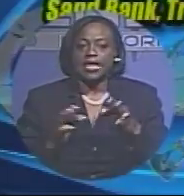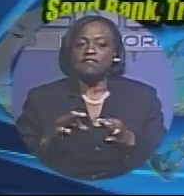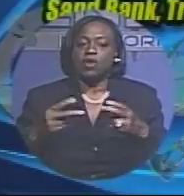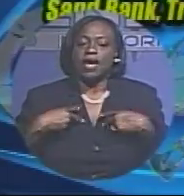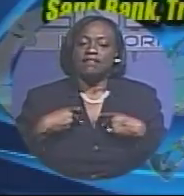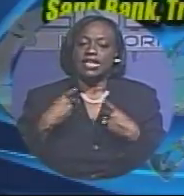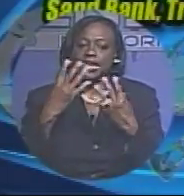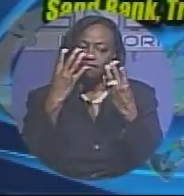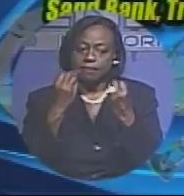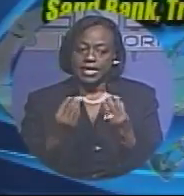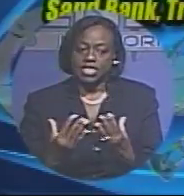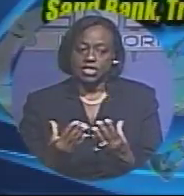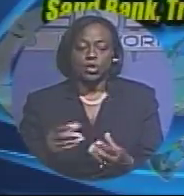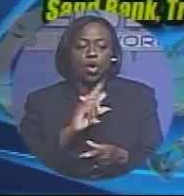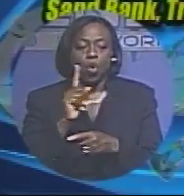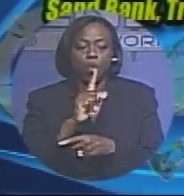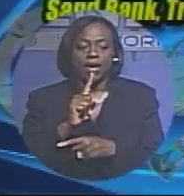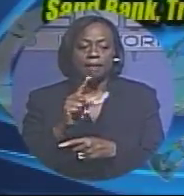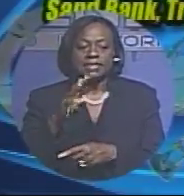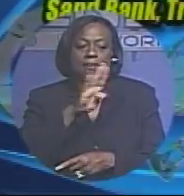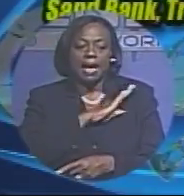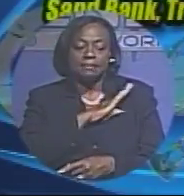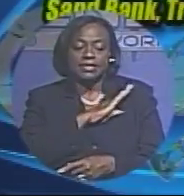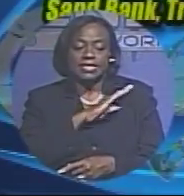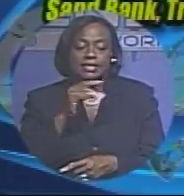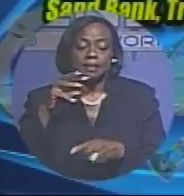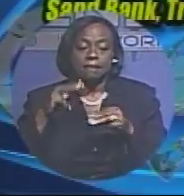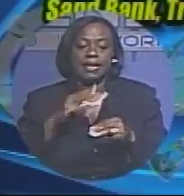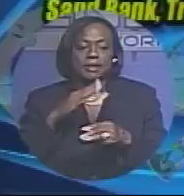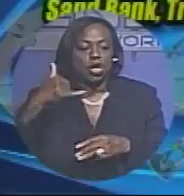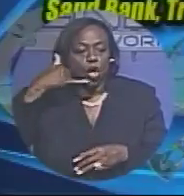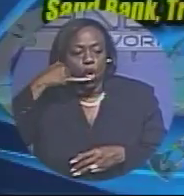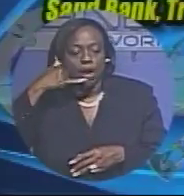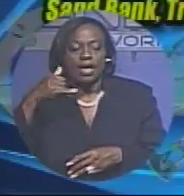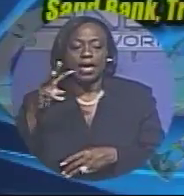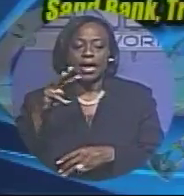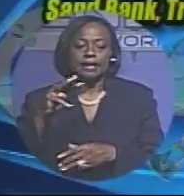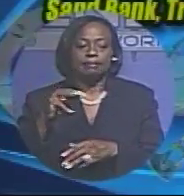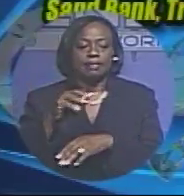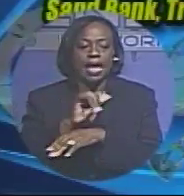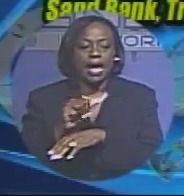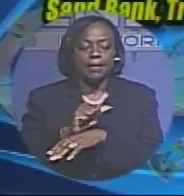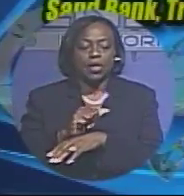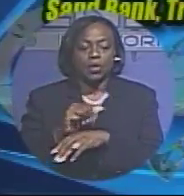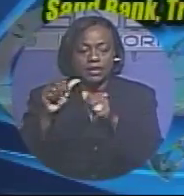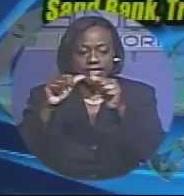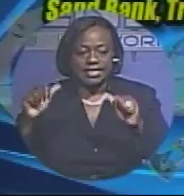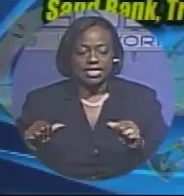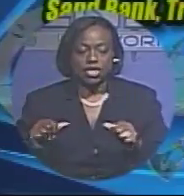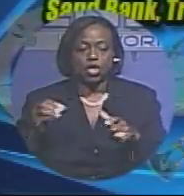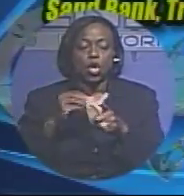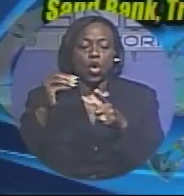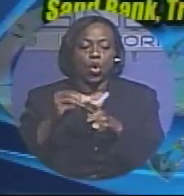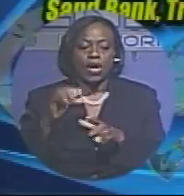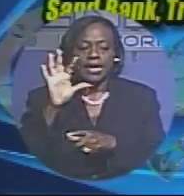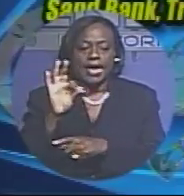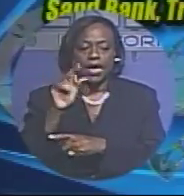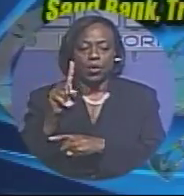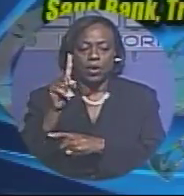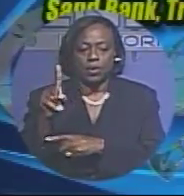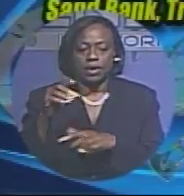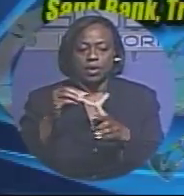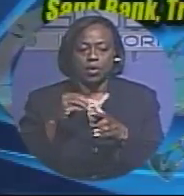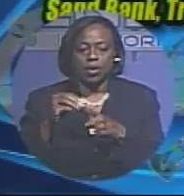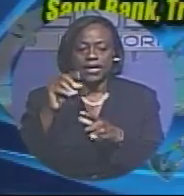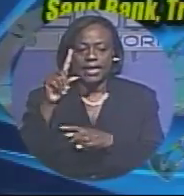where Mr. Baptiste may be, they want you to call them at the Marsh Harbor Station, or you can call the emergency numbers 911